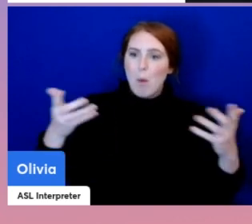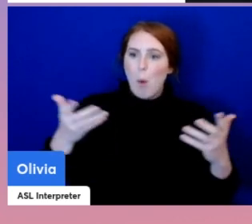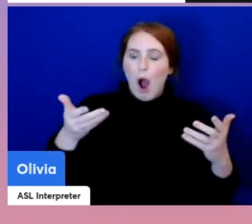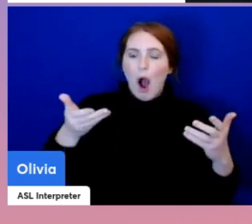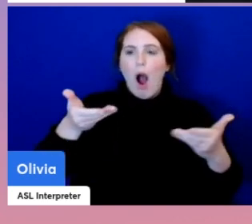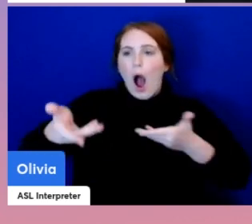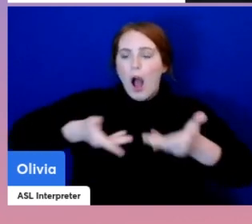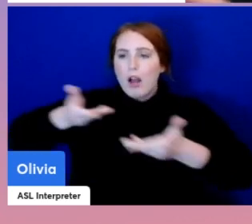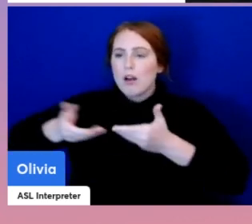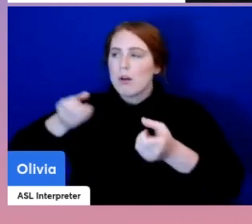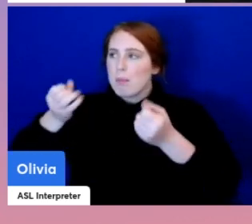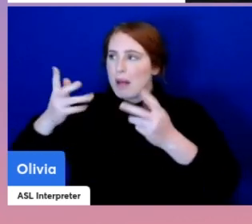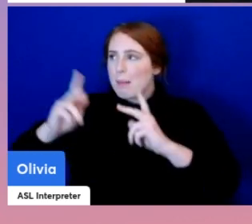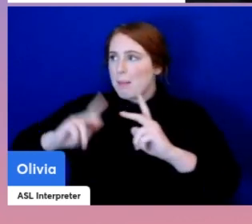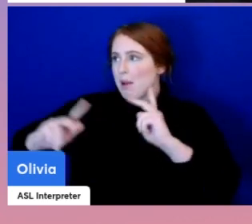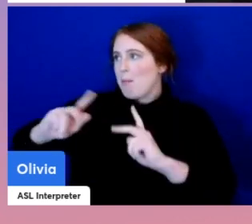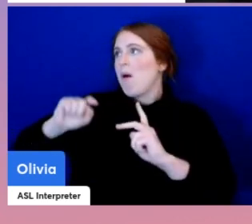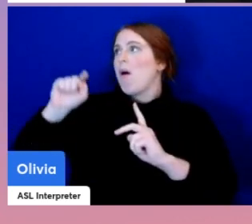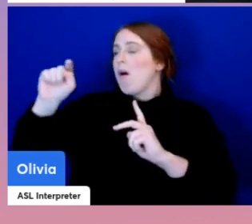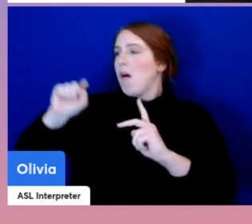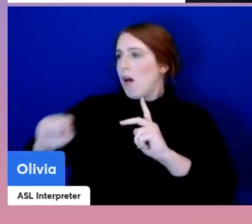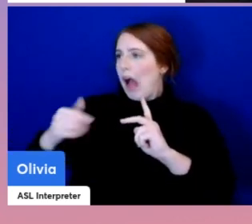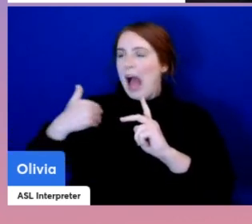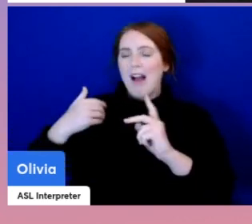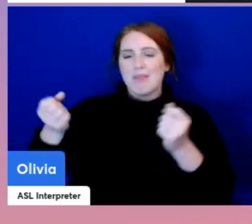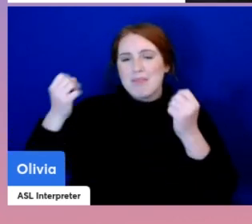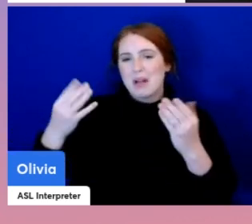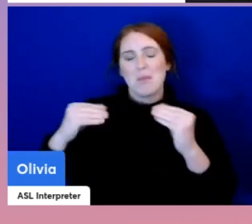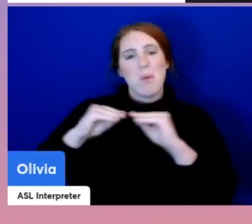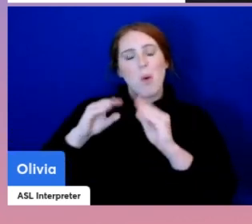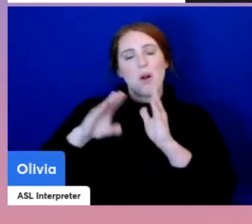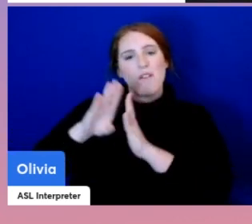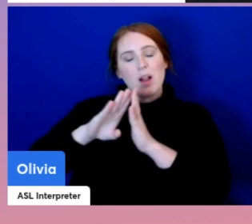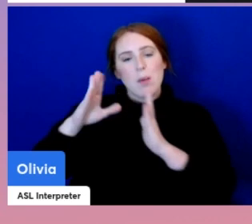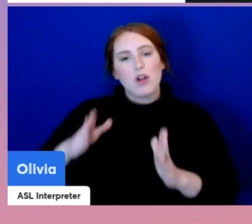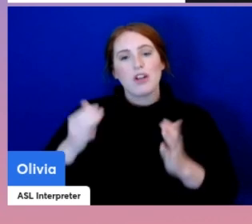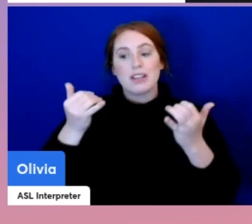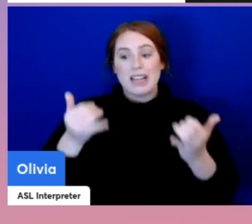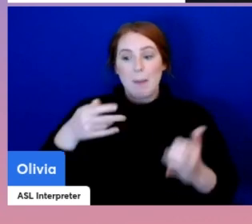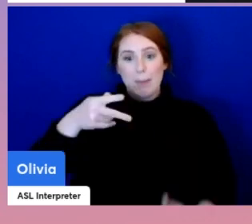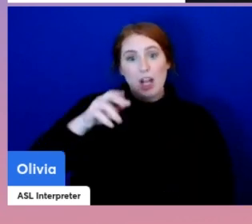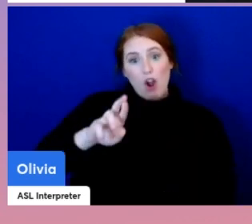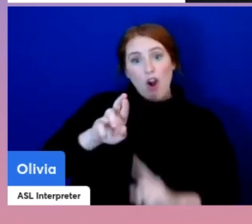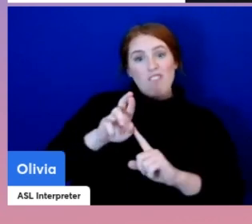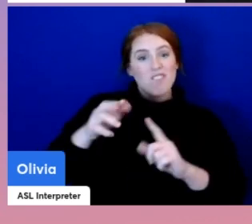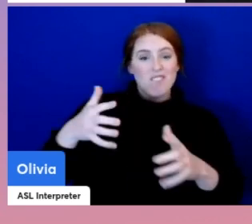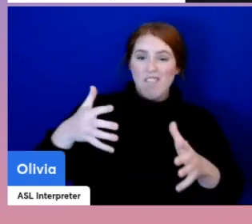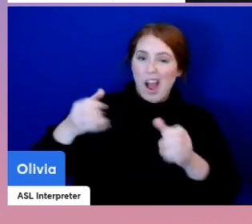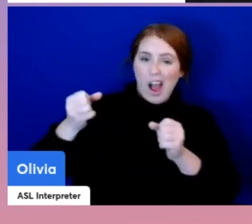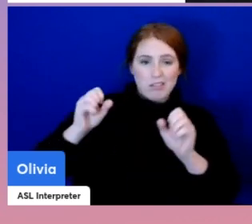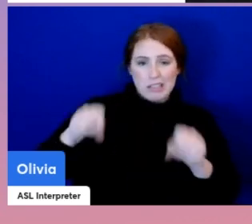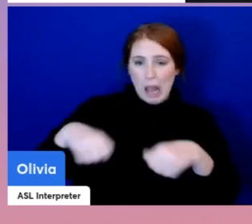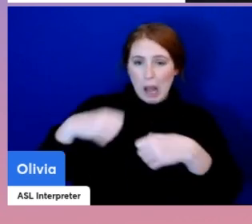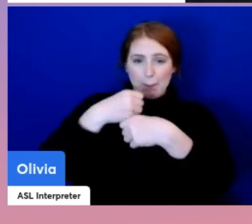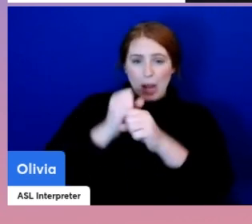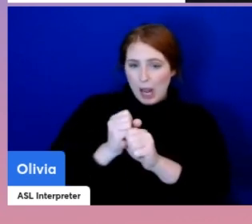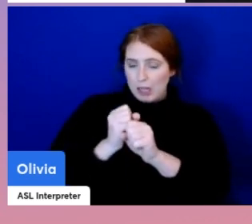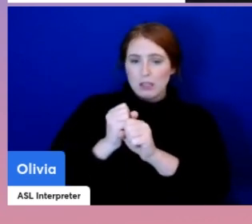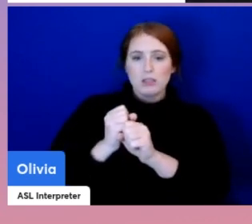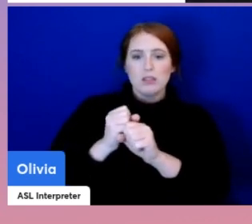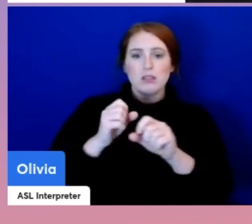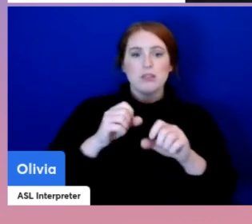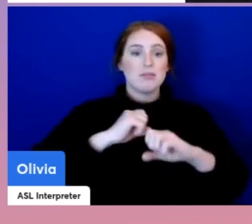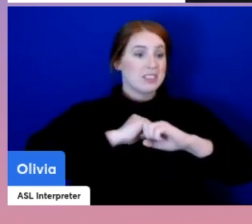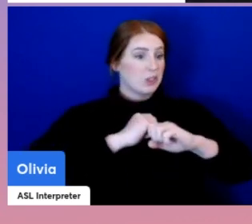our development capability. Excellent. Now we can create PRs faster than ever before. Our security team, though, has only managed to double at the same